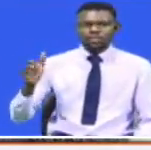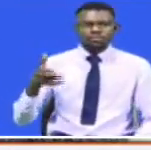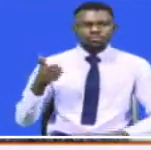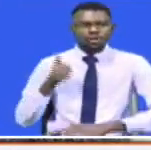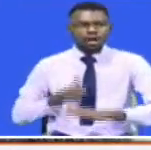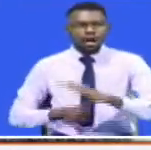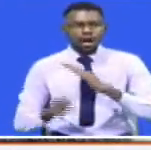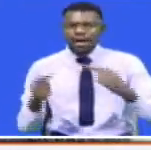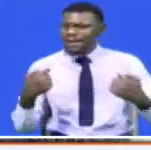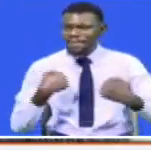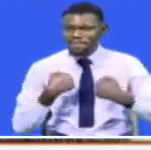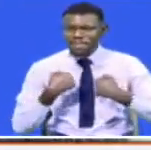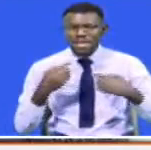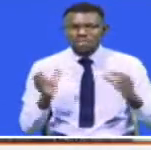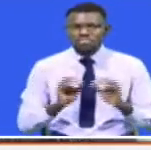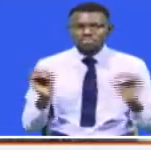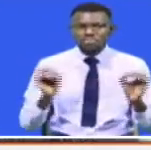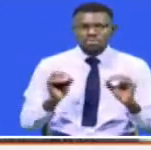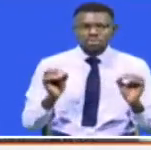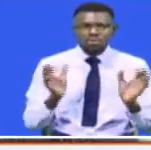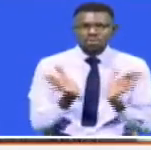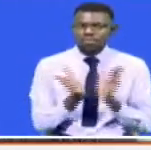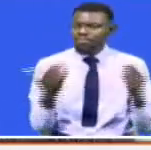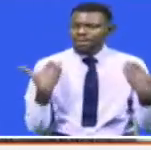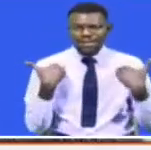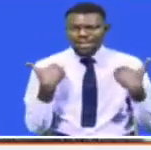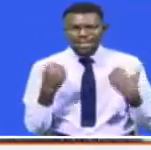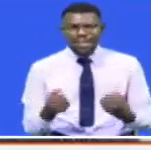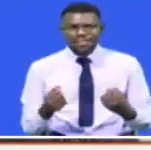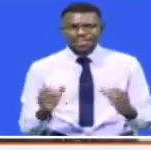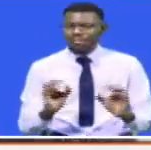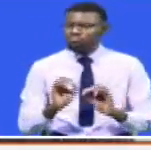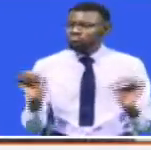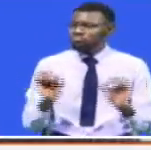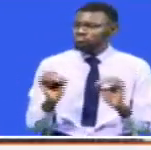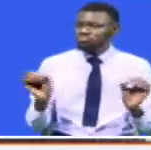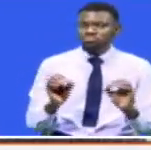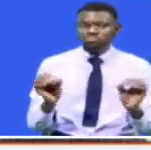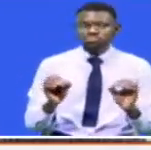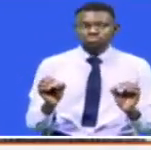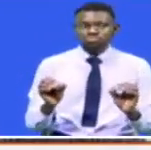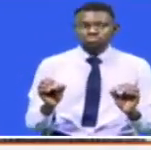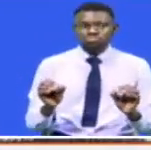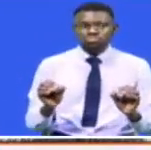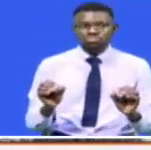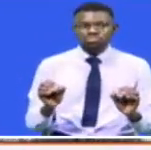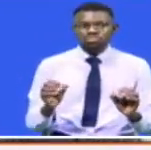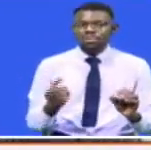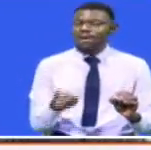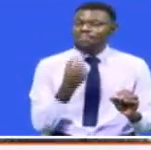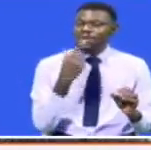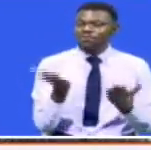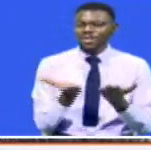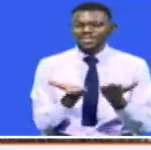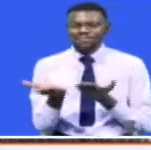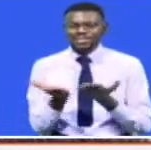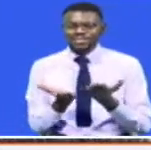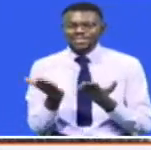It was not under me. It was not under public health. It was under that time medical services, under